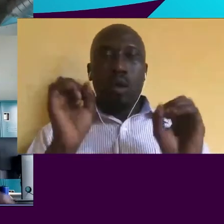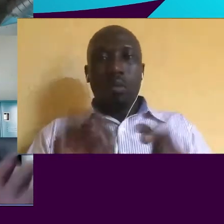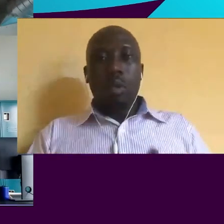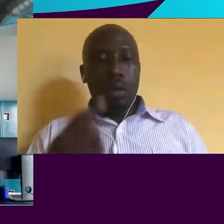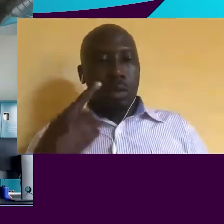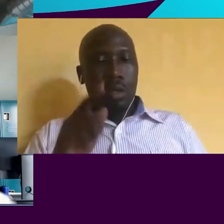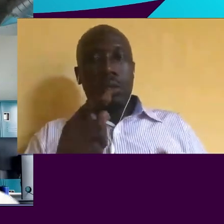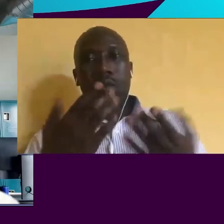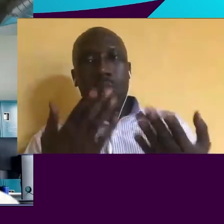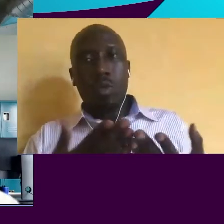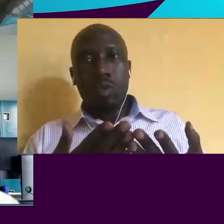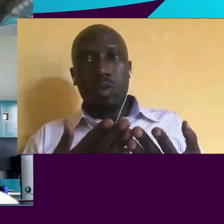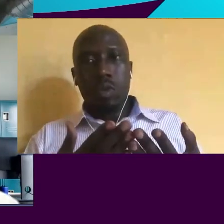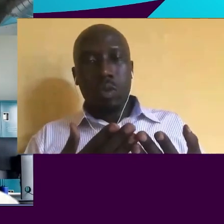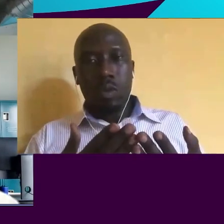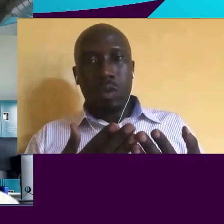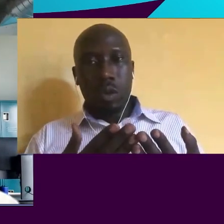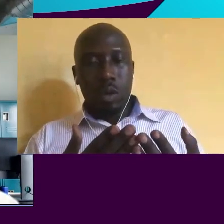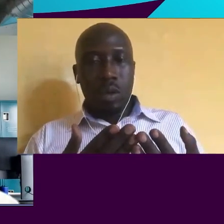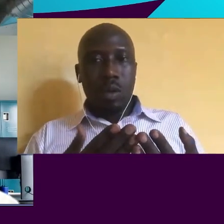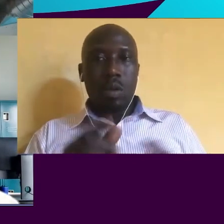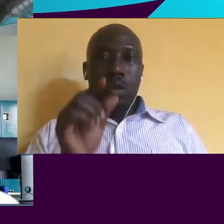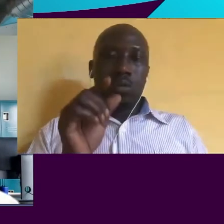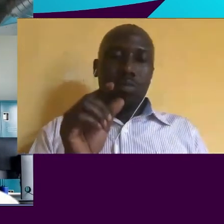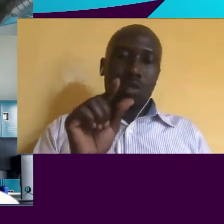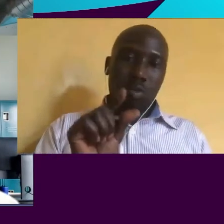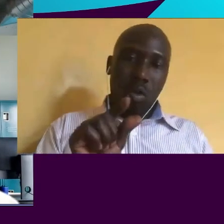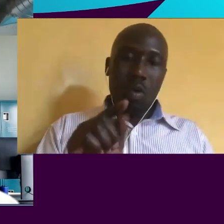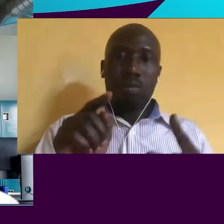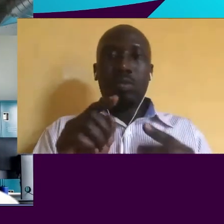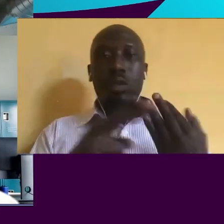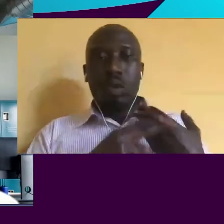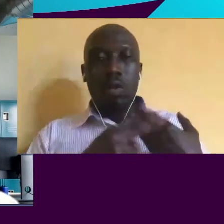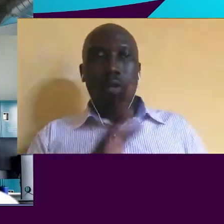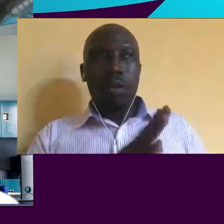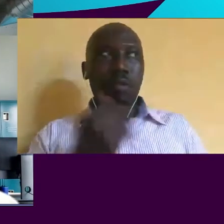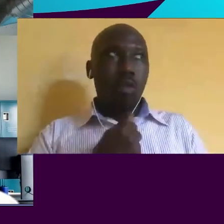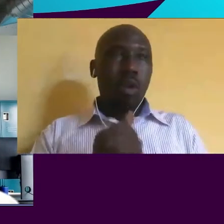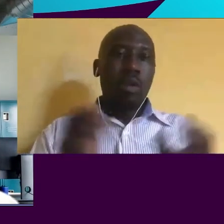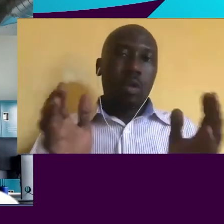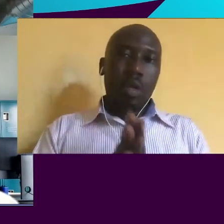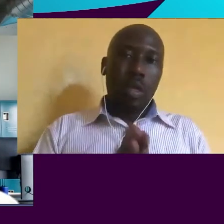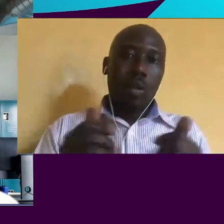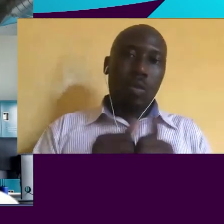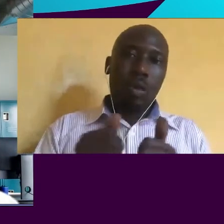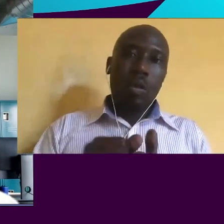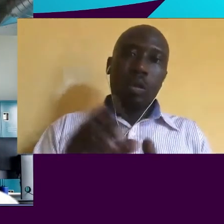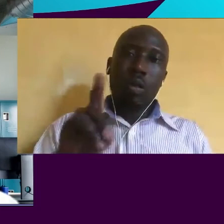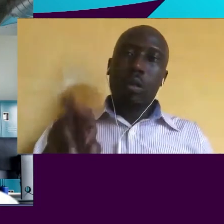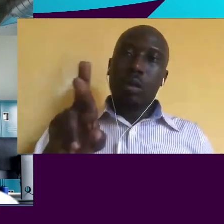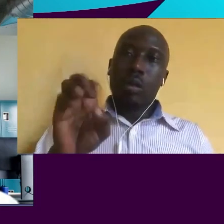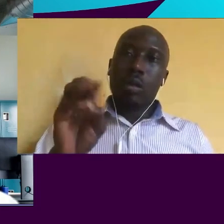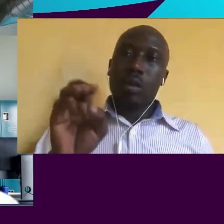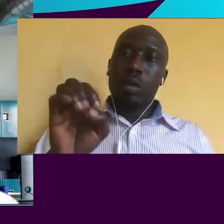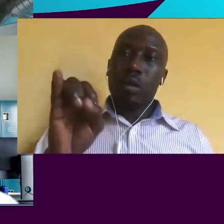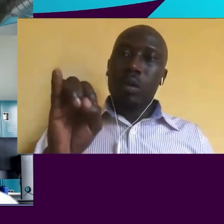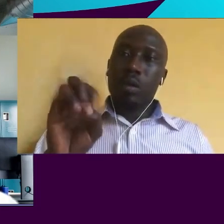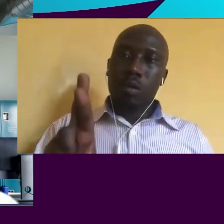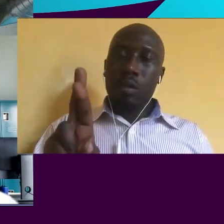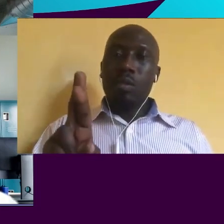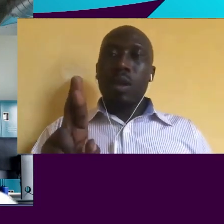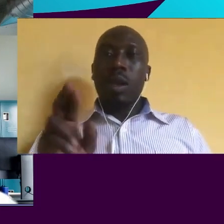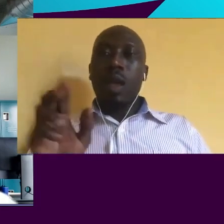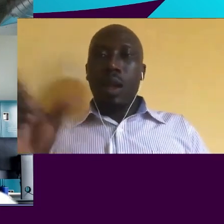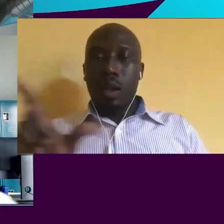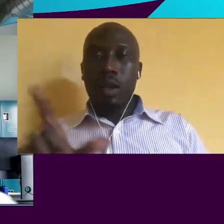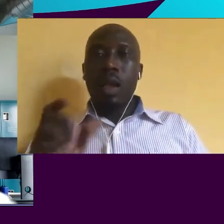we just don't want small roles for them. Working together with the Premier League, Soccer Without Borders and FUFA, we'll continue